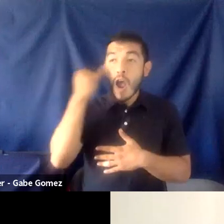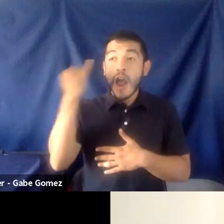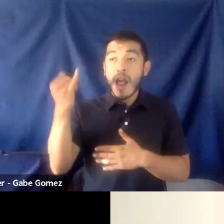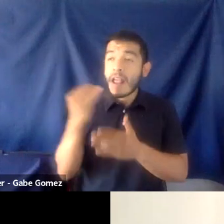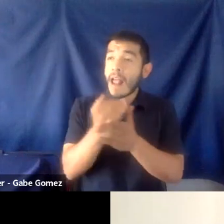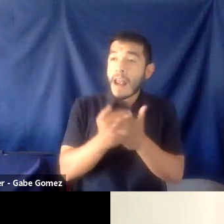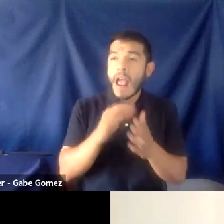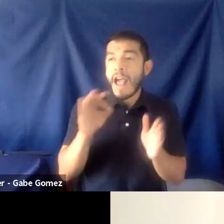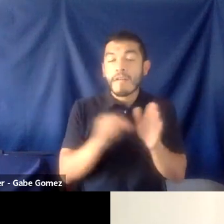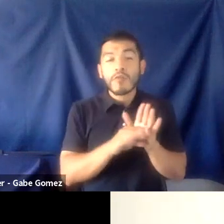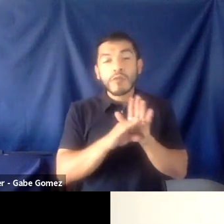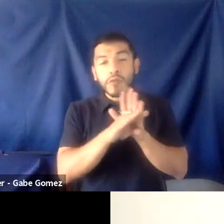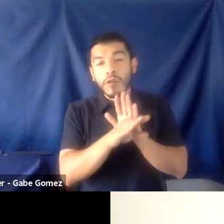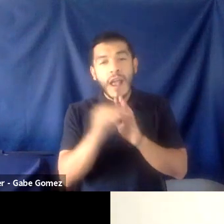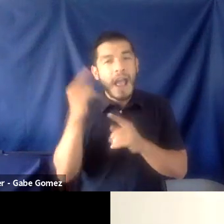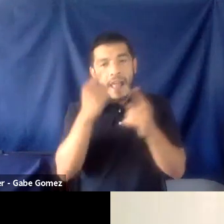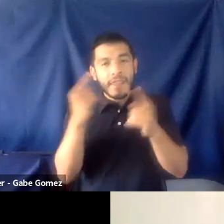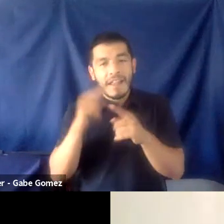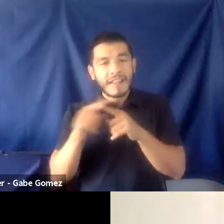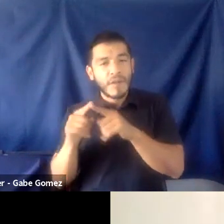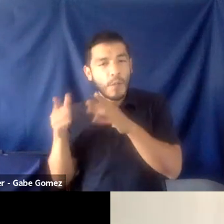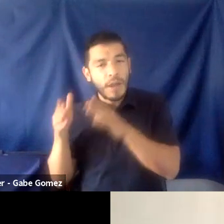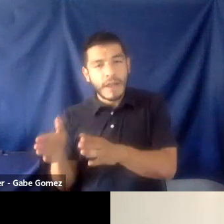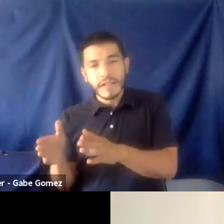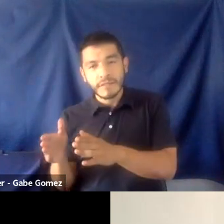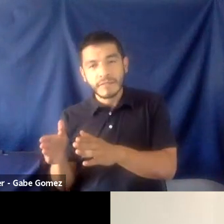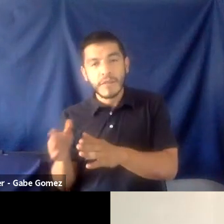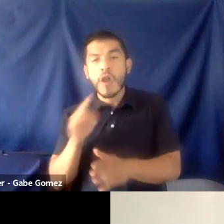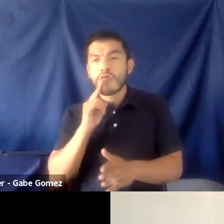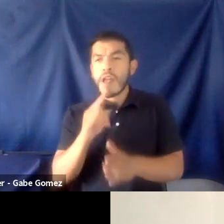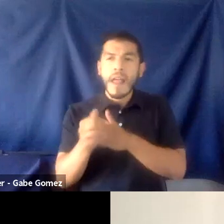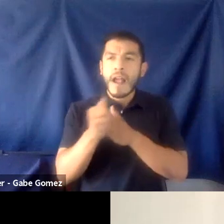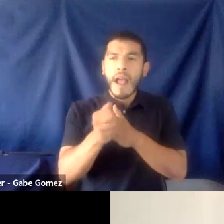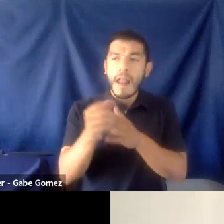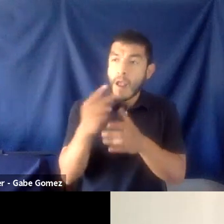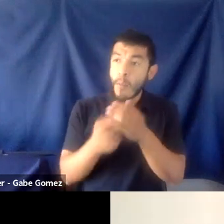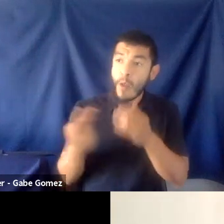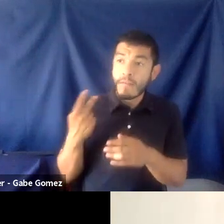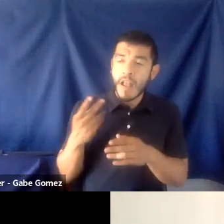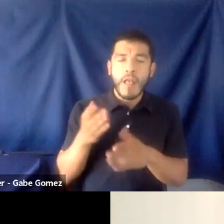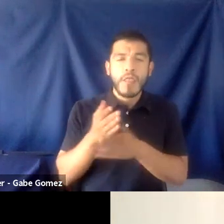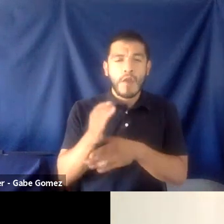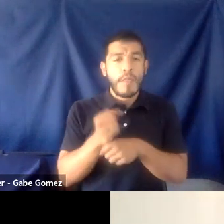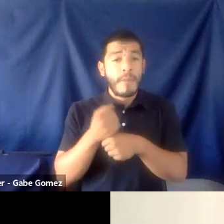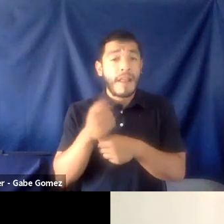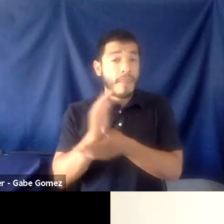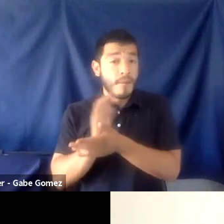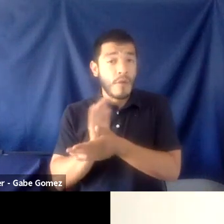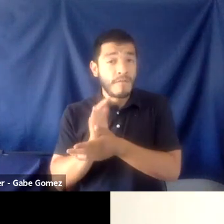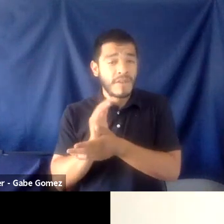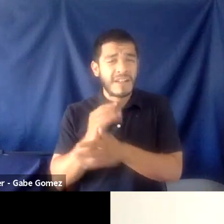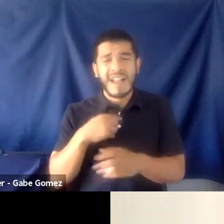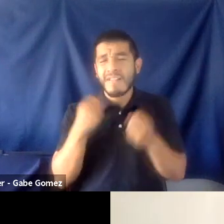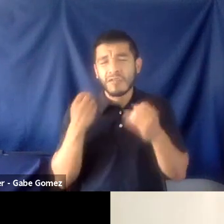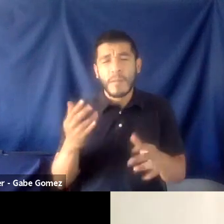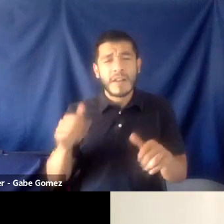of evolution and thinking dialectically really guided us through the making of the film. There's of course all the challenges